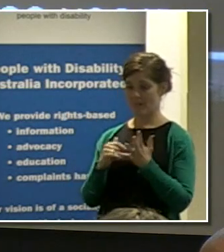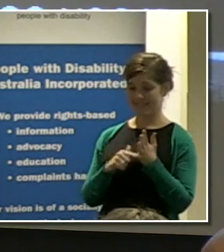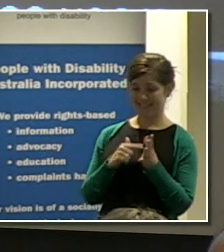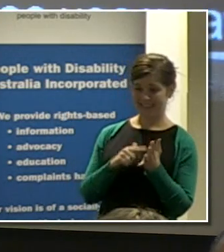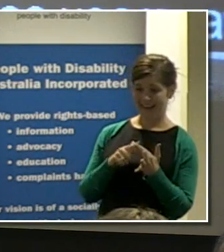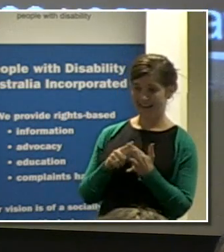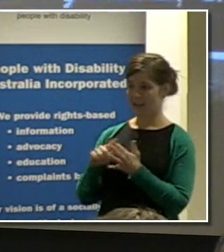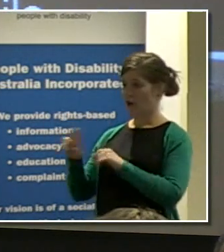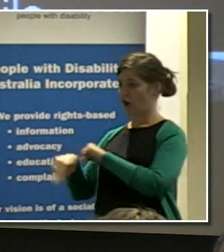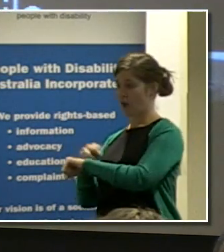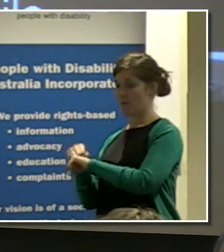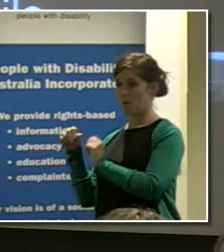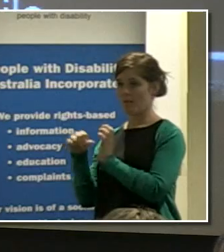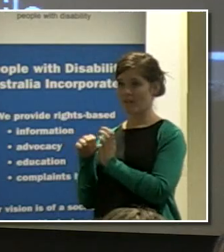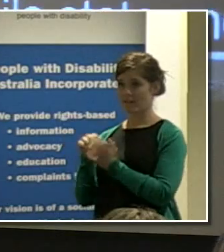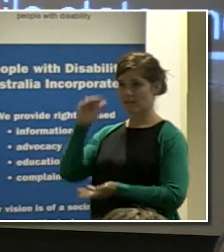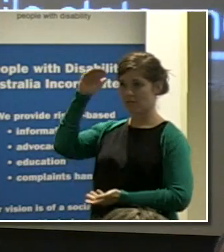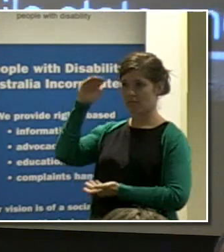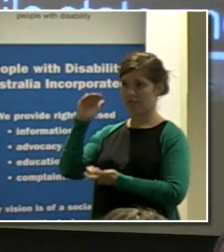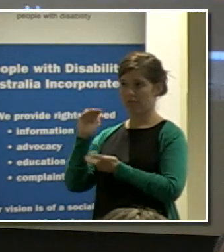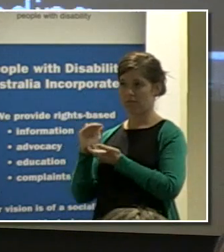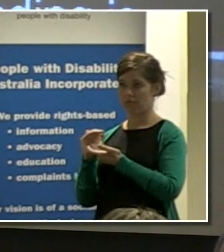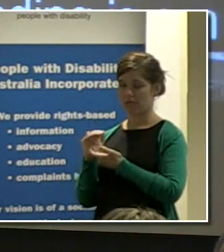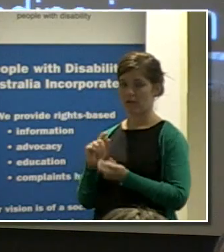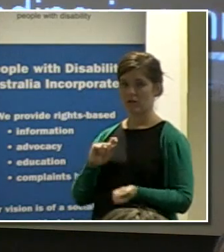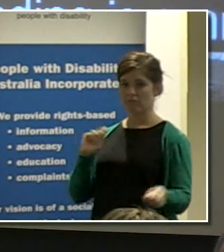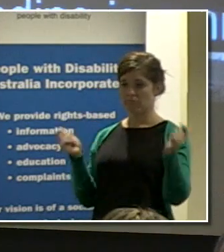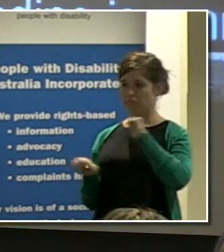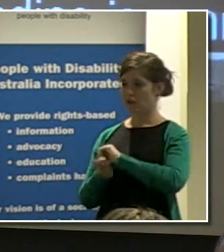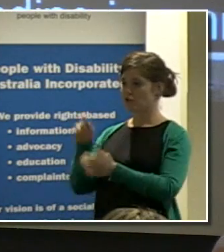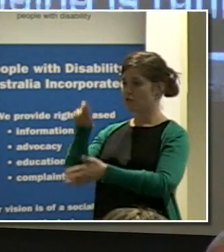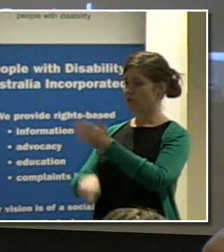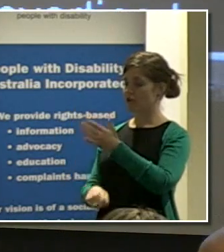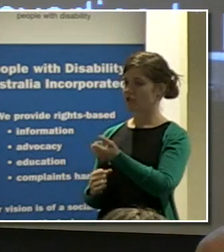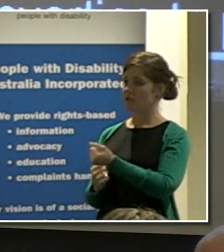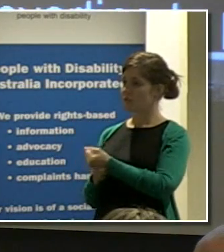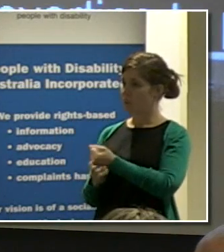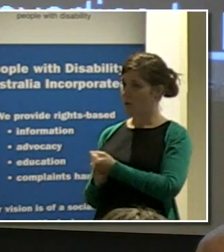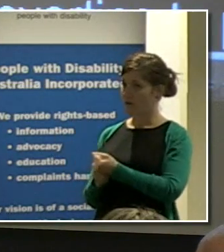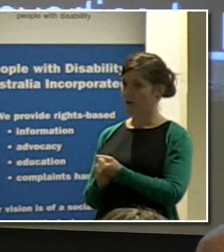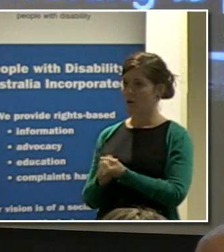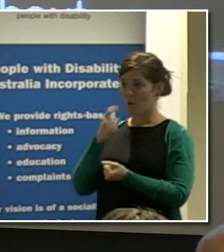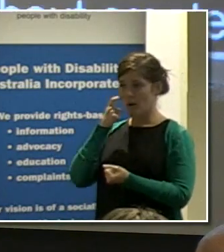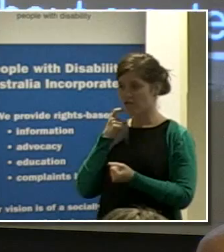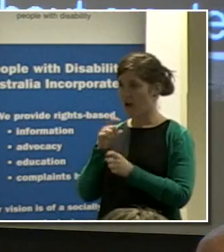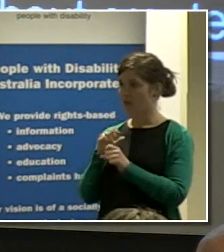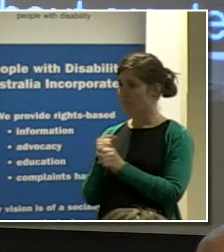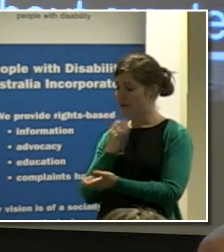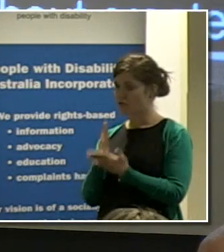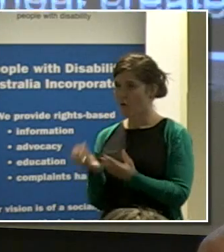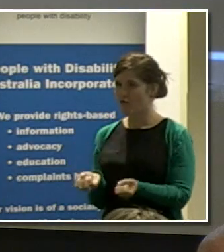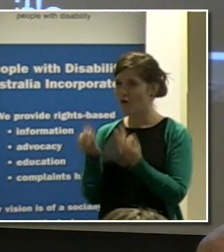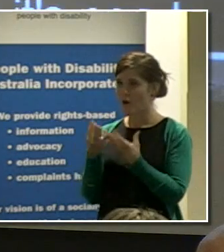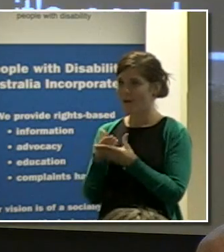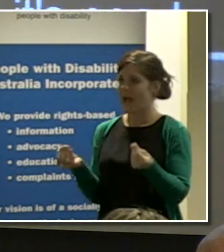running down or converting to purchase supports without creating any gaps. So it's nearly an impossible